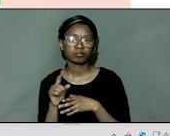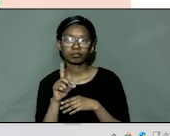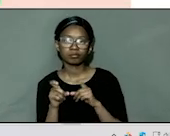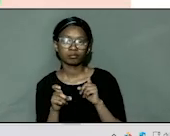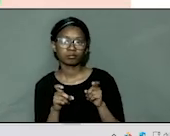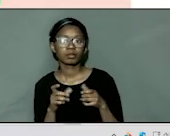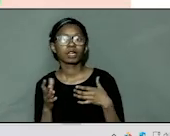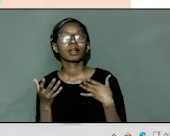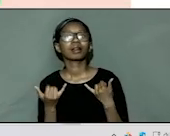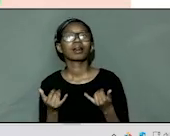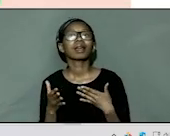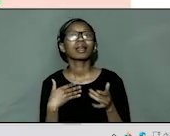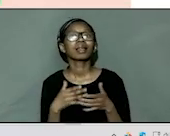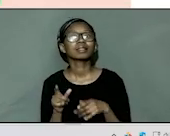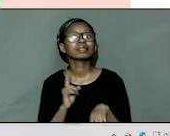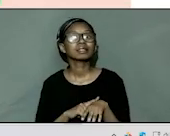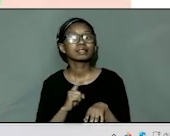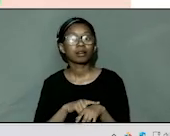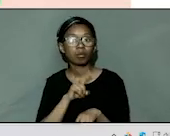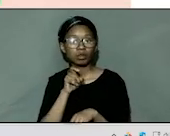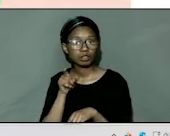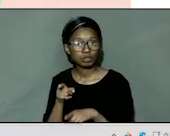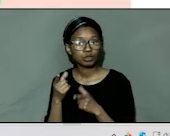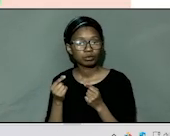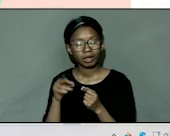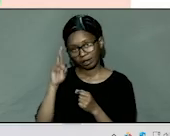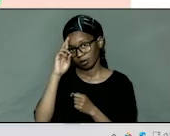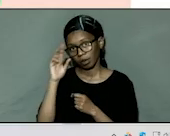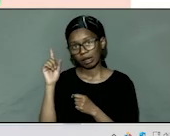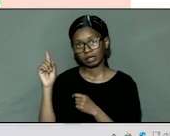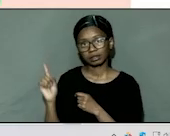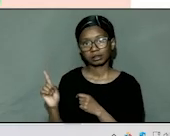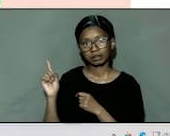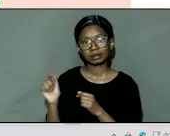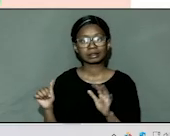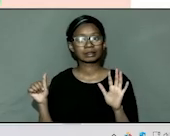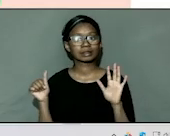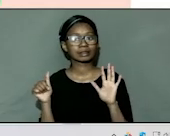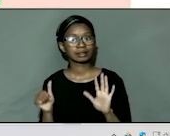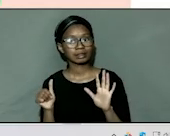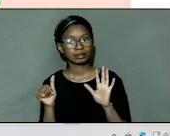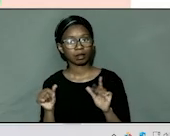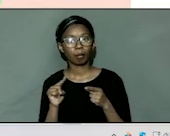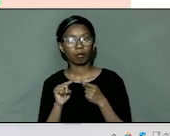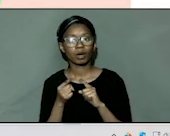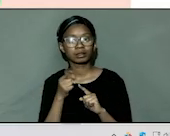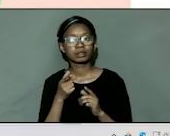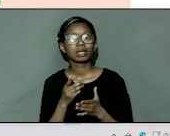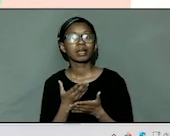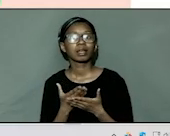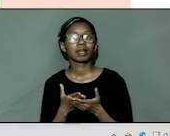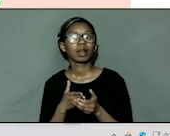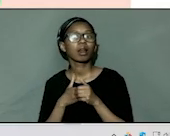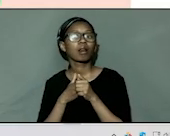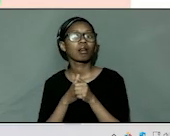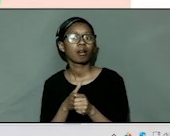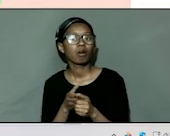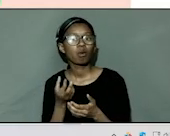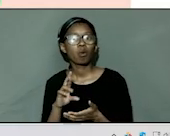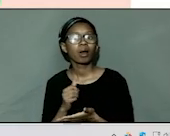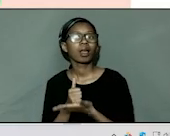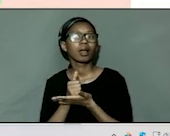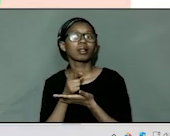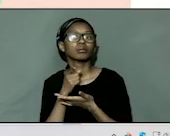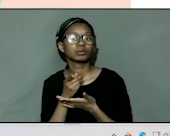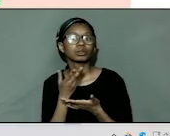is asked, remember these 6 what? These 6 points, they are the guide on how you should attempt to answer